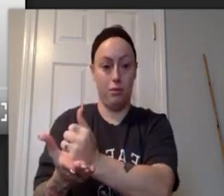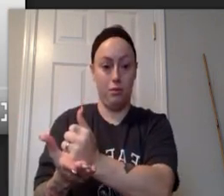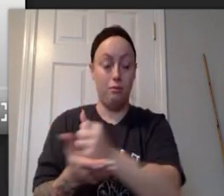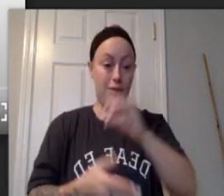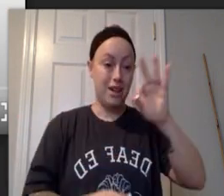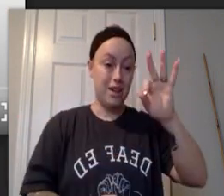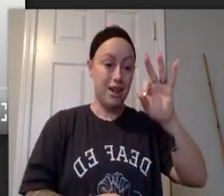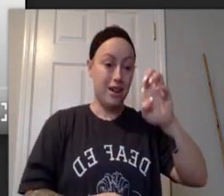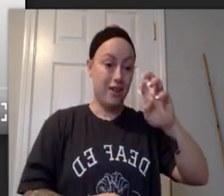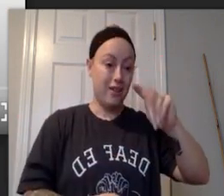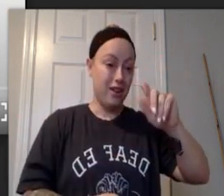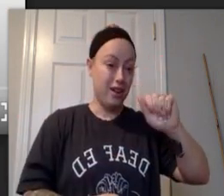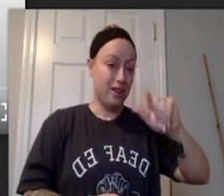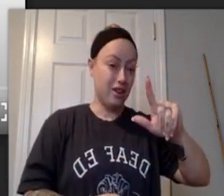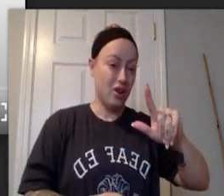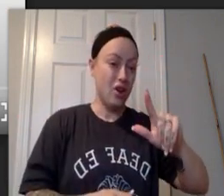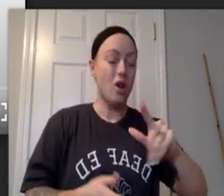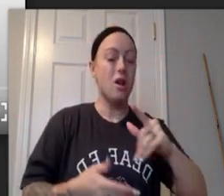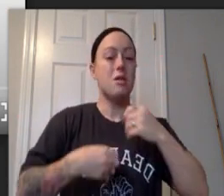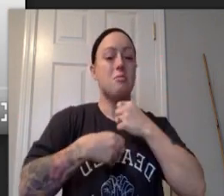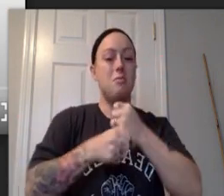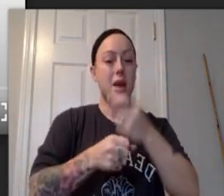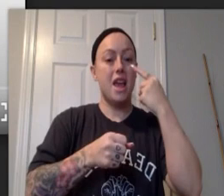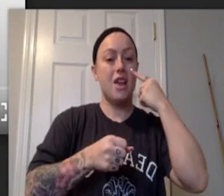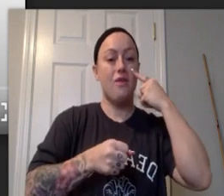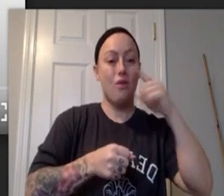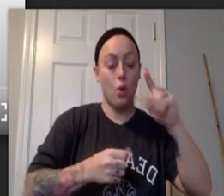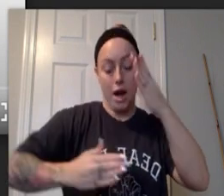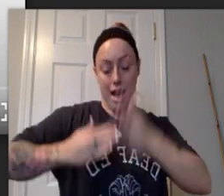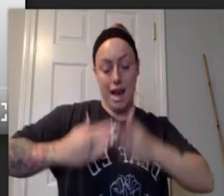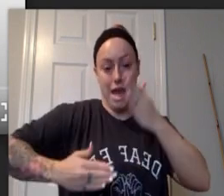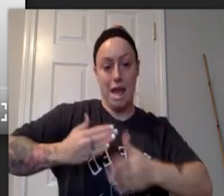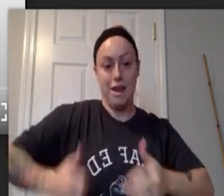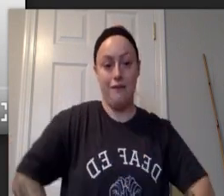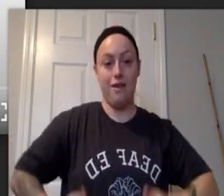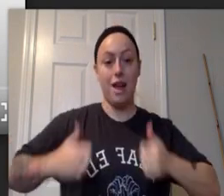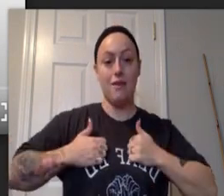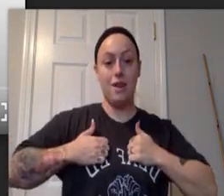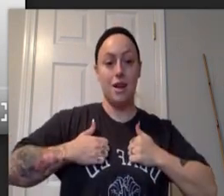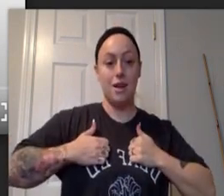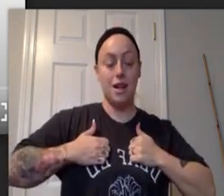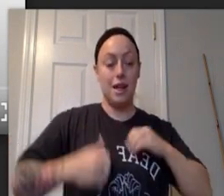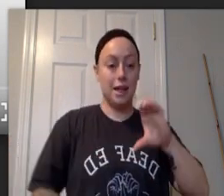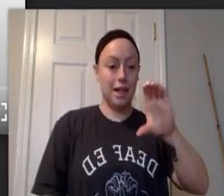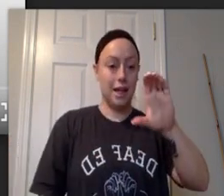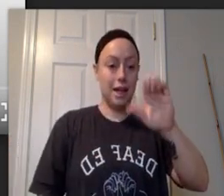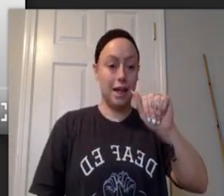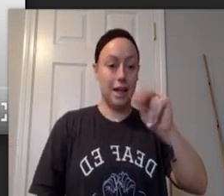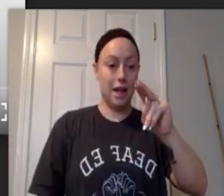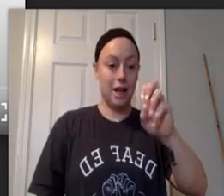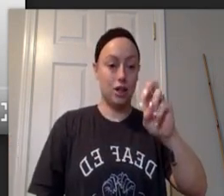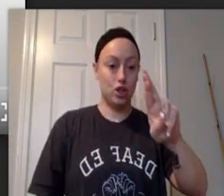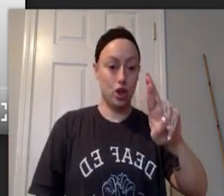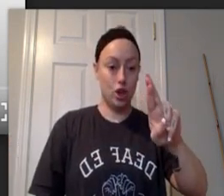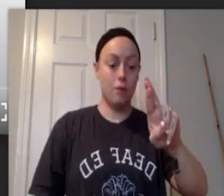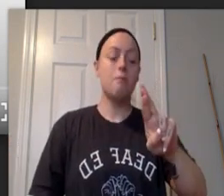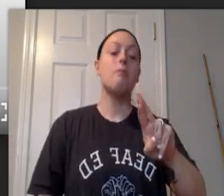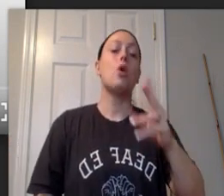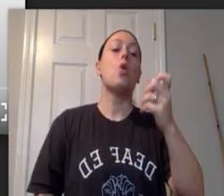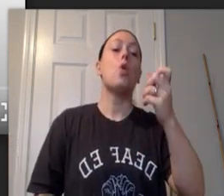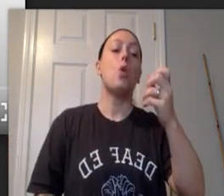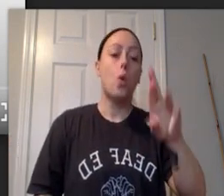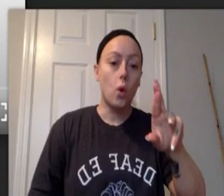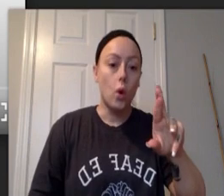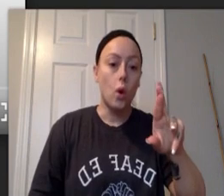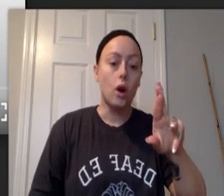life pain for HIV and cancer patients. Opioids are not good for chronic or long term